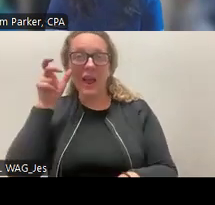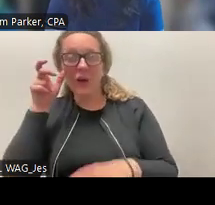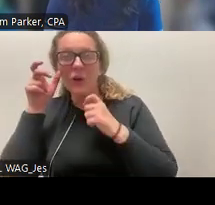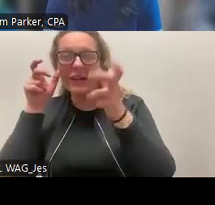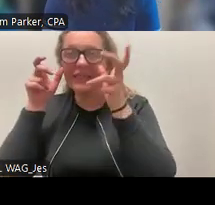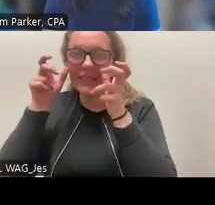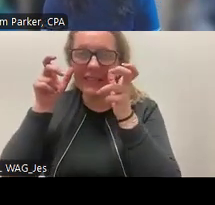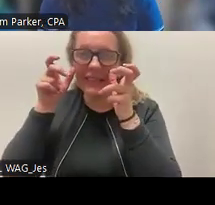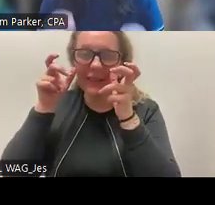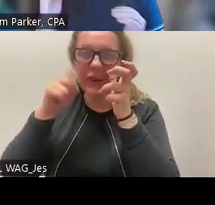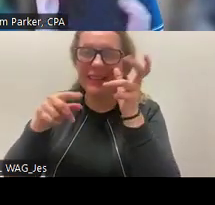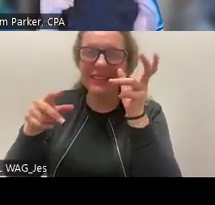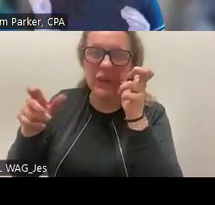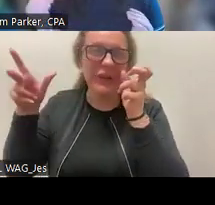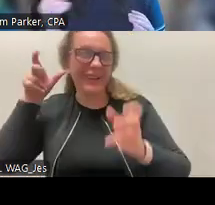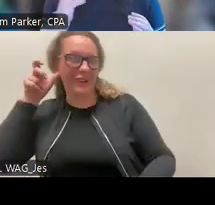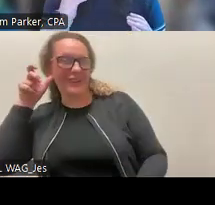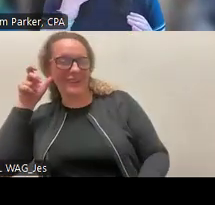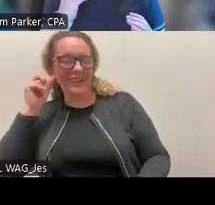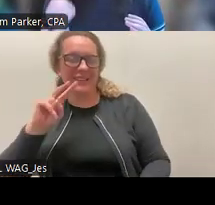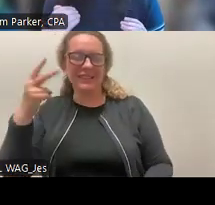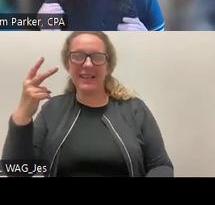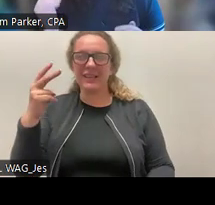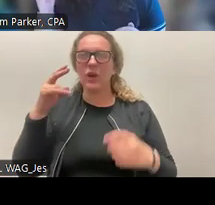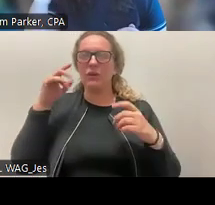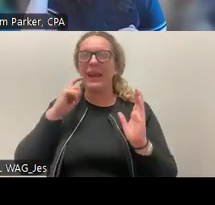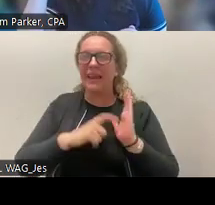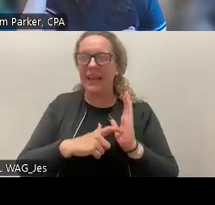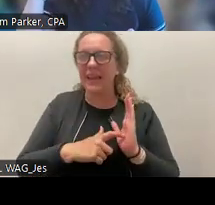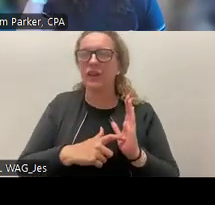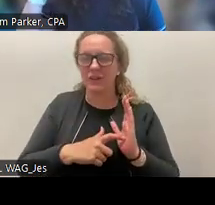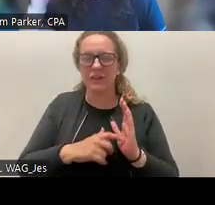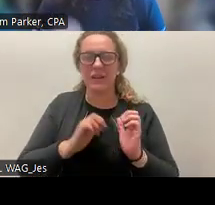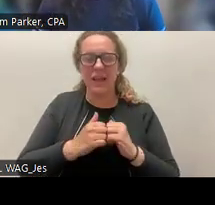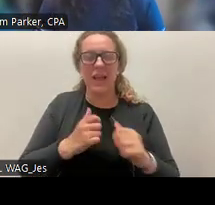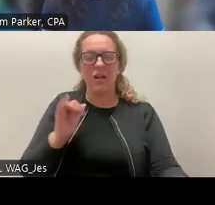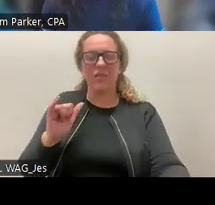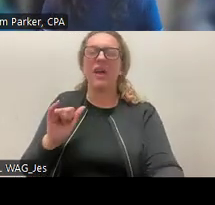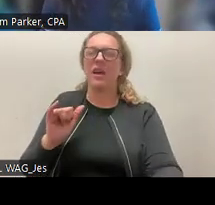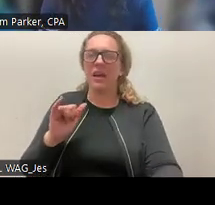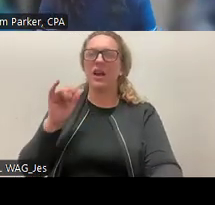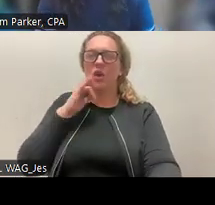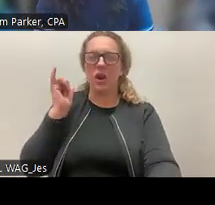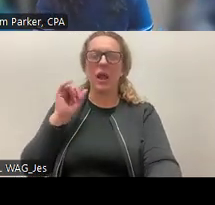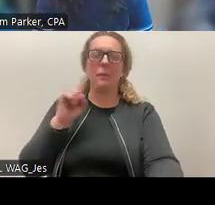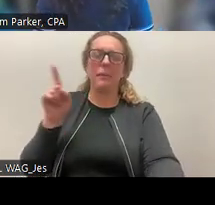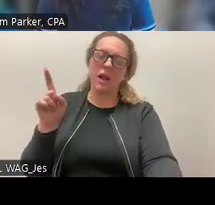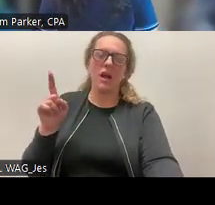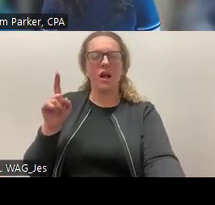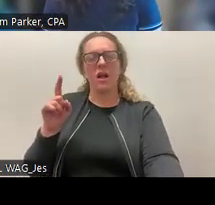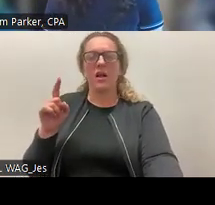see it, you can hear it. So having a secondary indicator is kind of how the second channel one works. But there's,